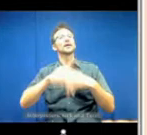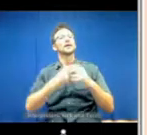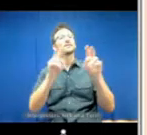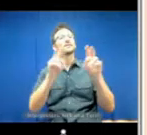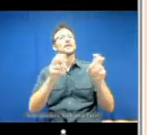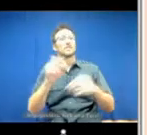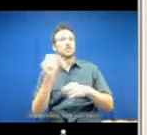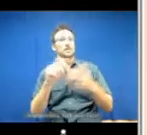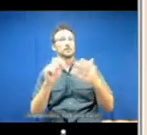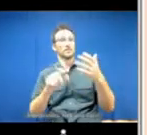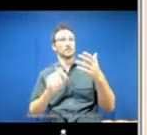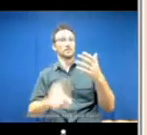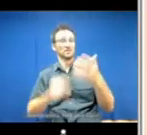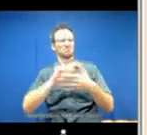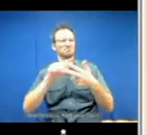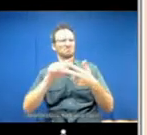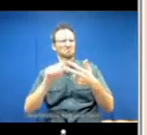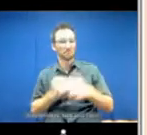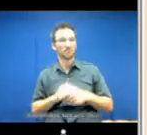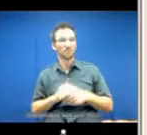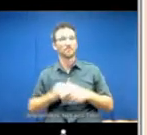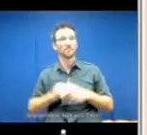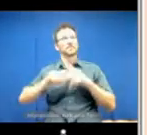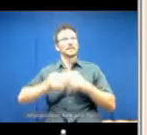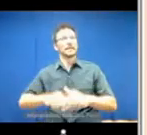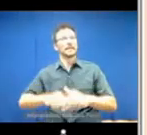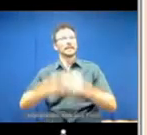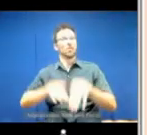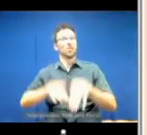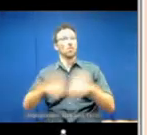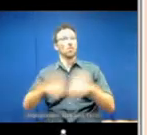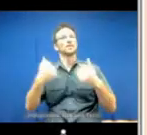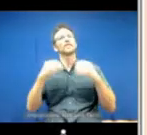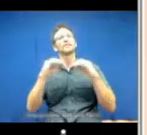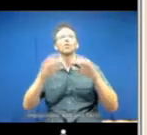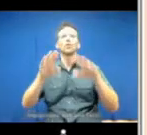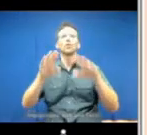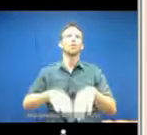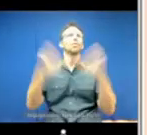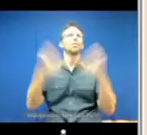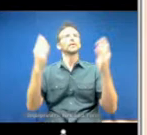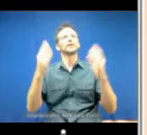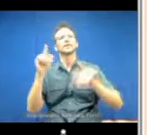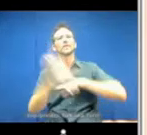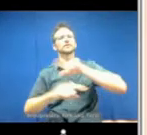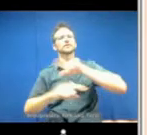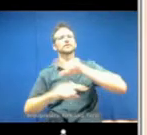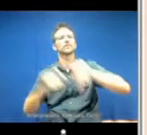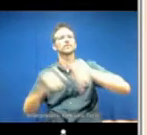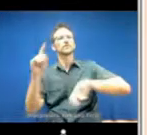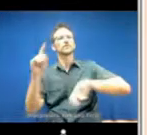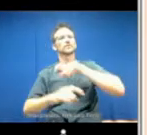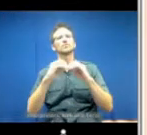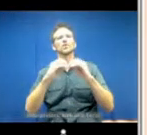So in the beginning, there's this open questioning phase. It says, why does direct